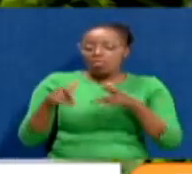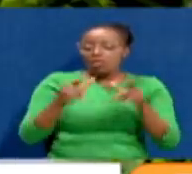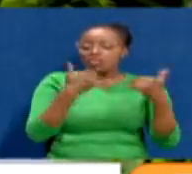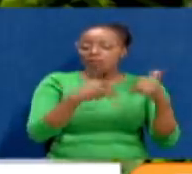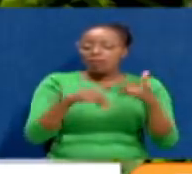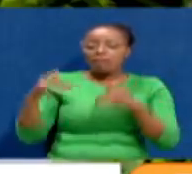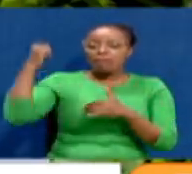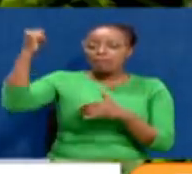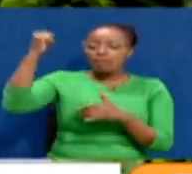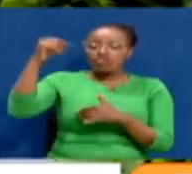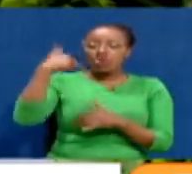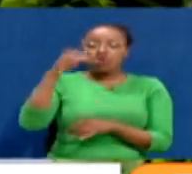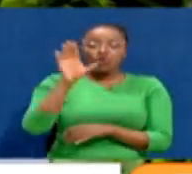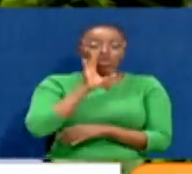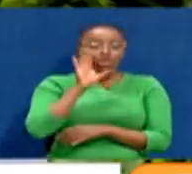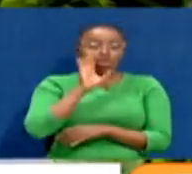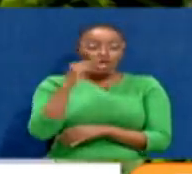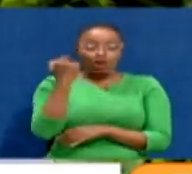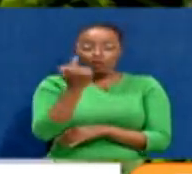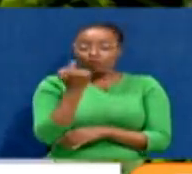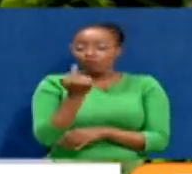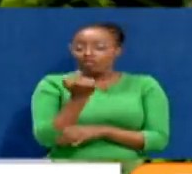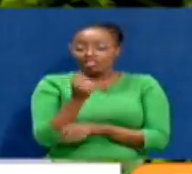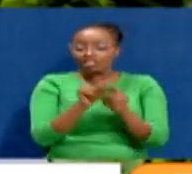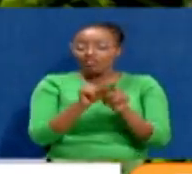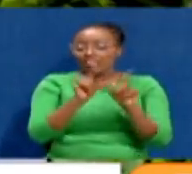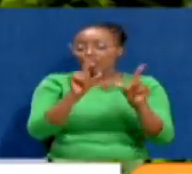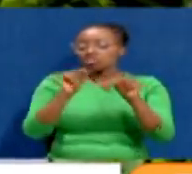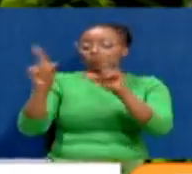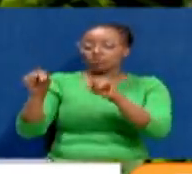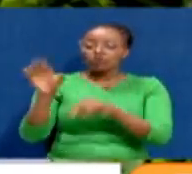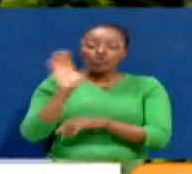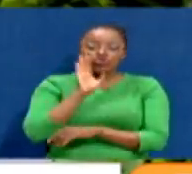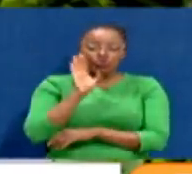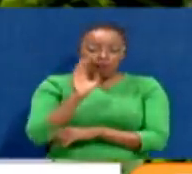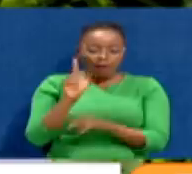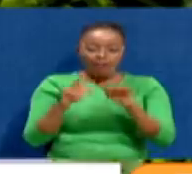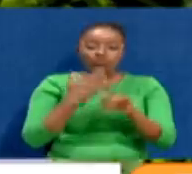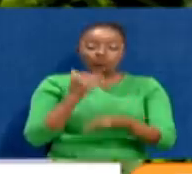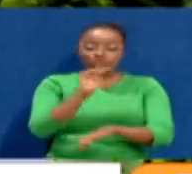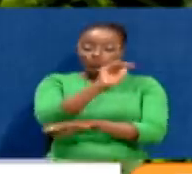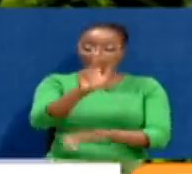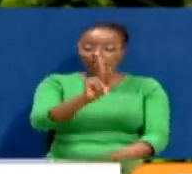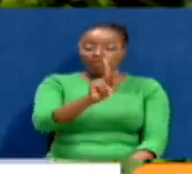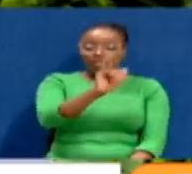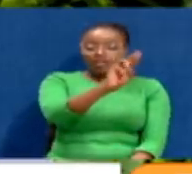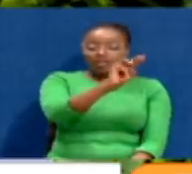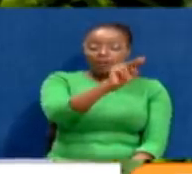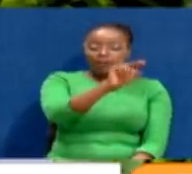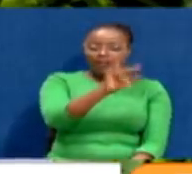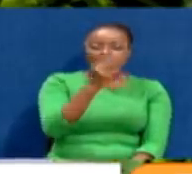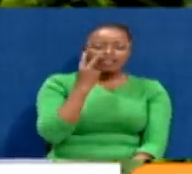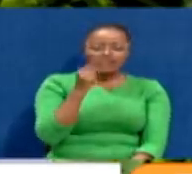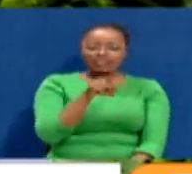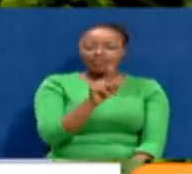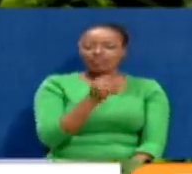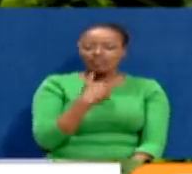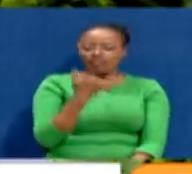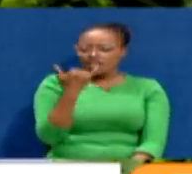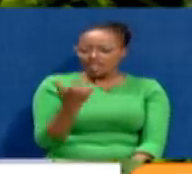playing politics and rumor mongering and propaganda, peddling propaganda. I want to ask Kimani Ichung'wah, and he seems to be